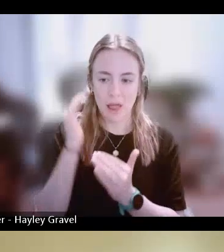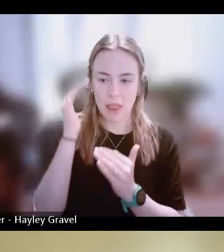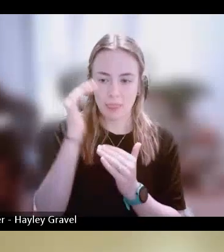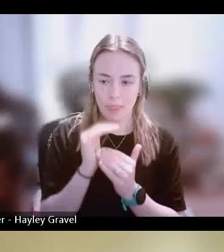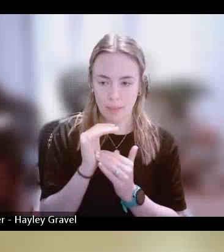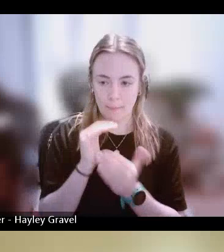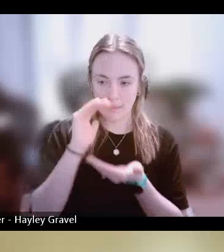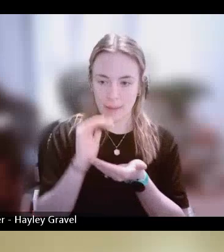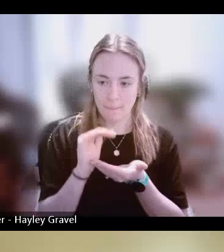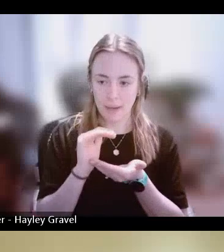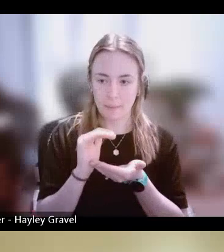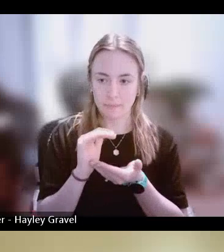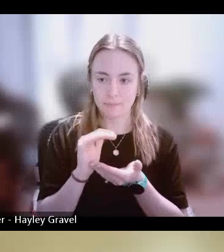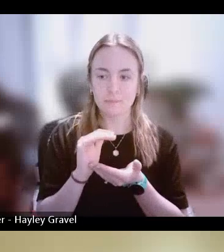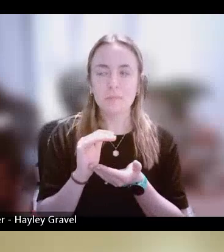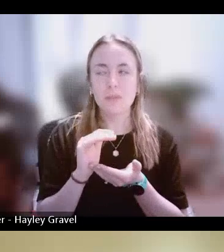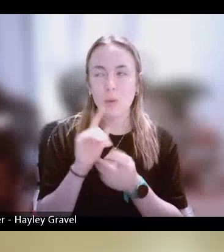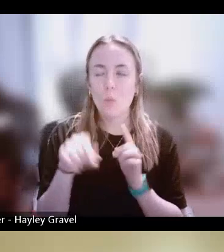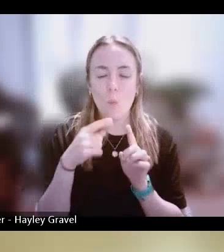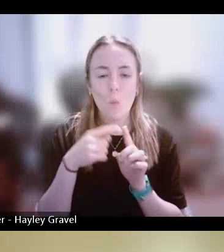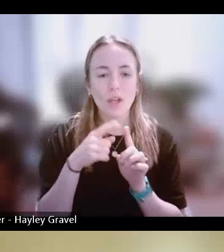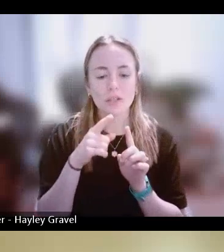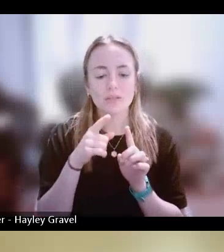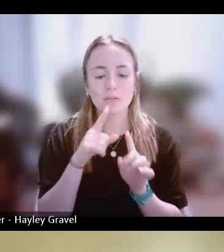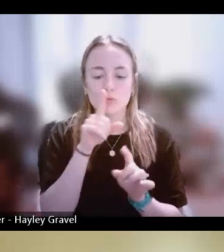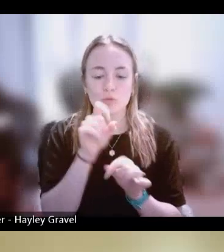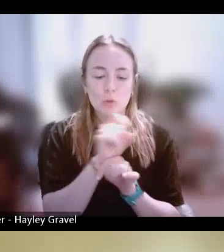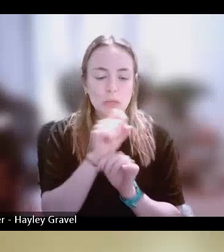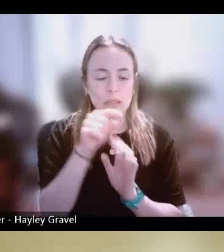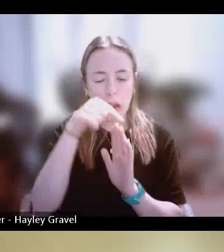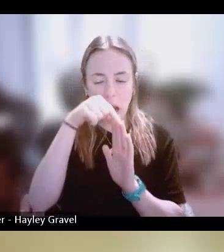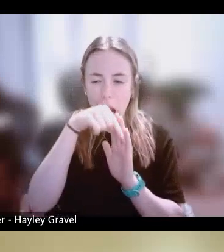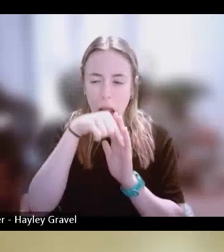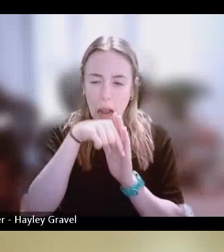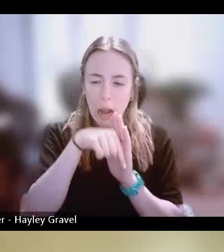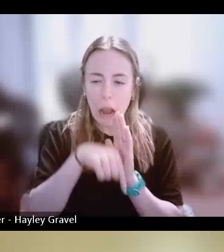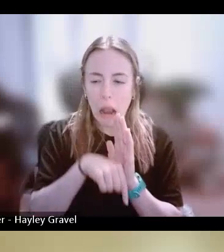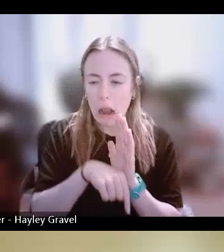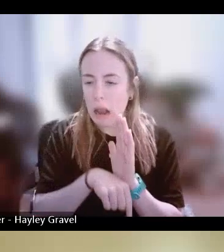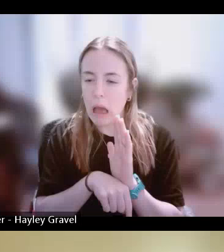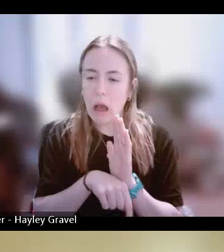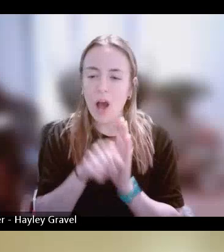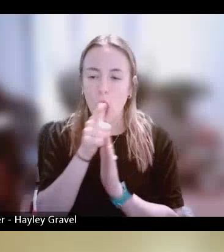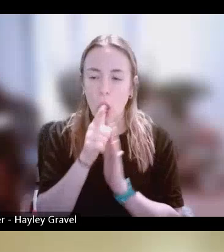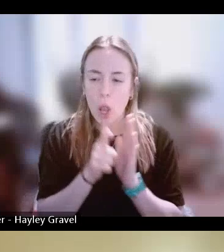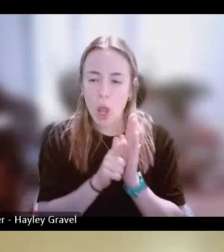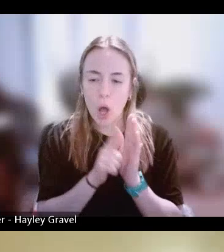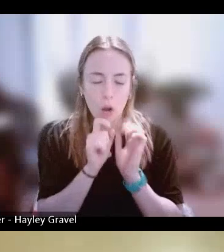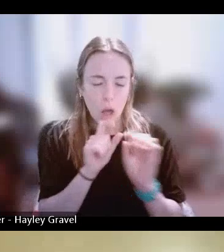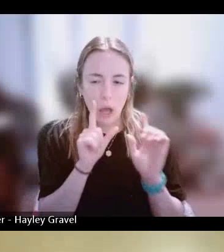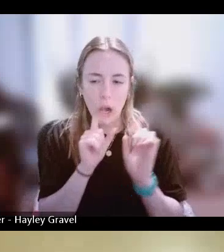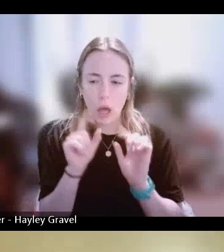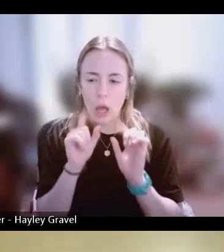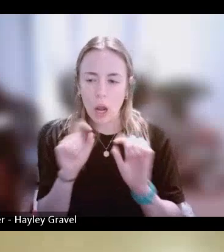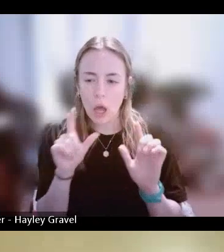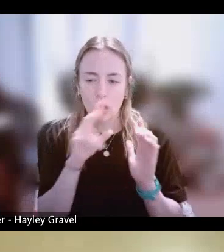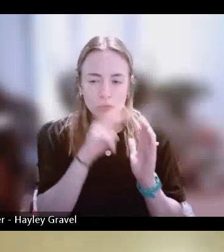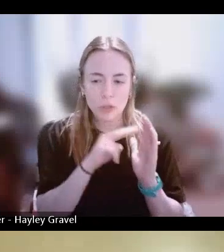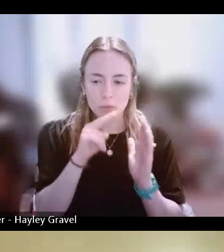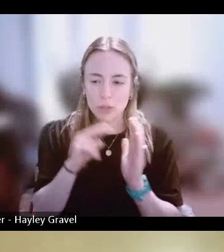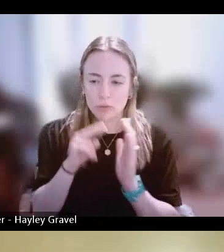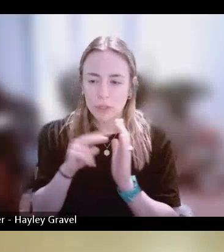really dig down into everything and start getting into the case law, it's like they're pretty